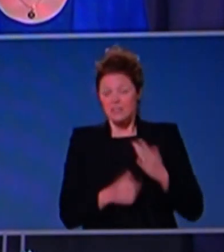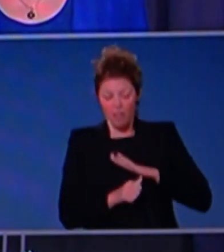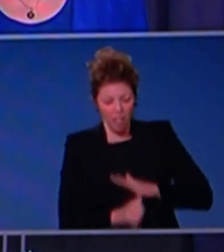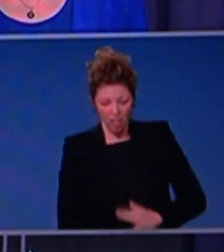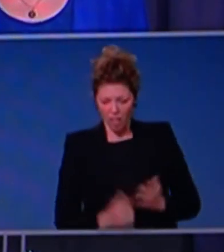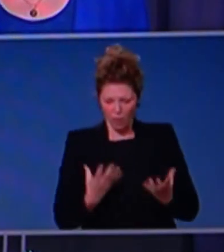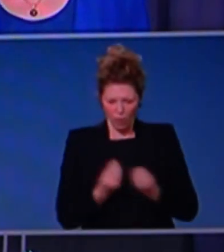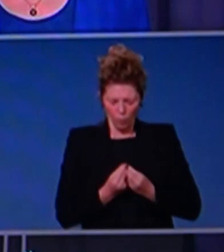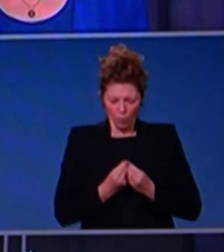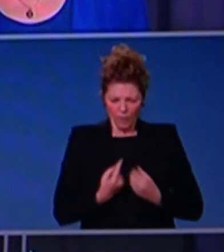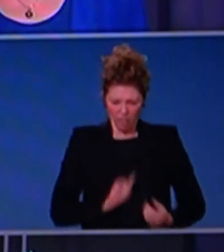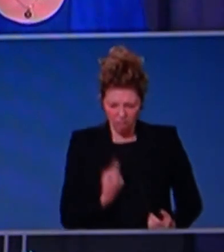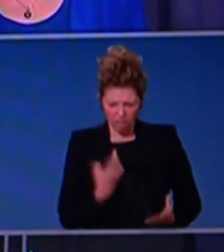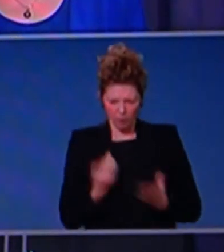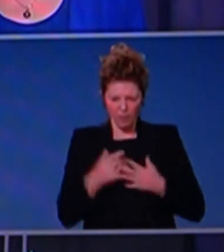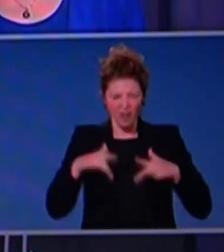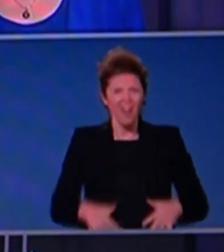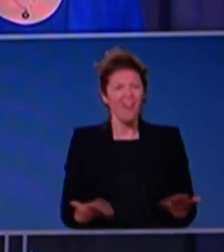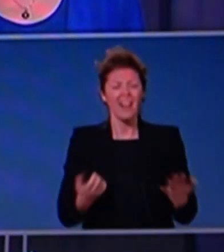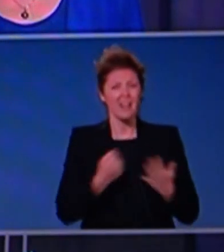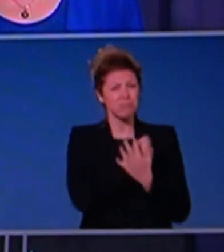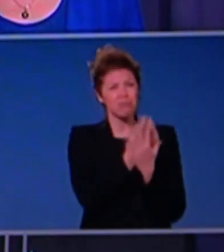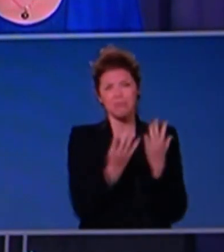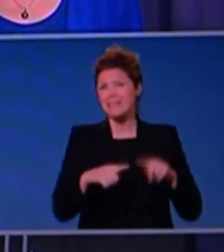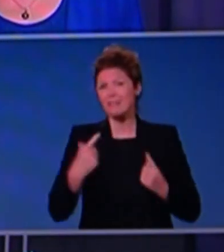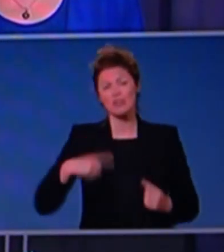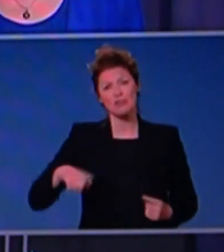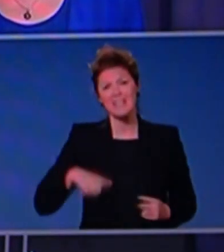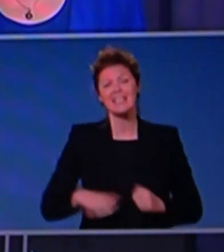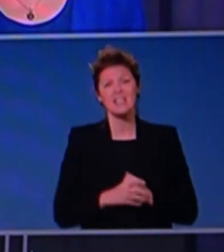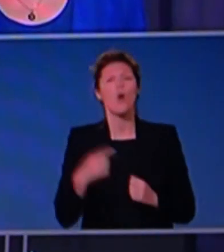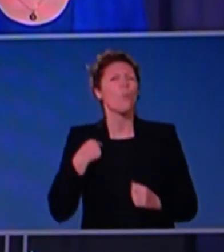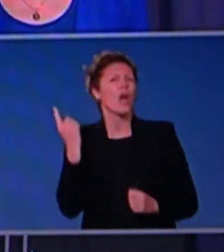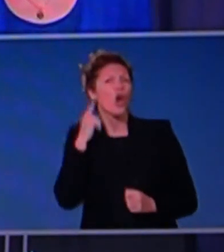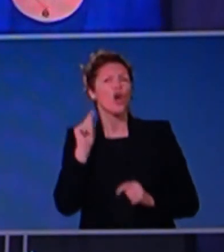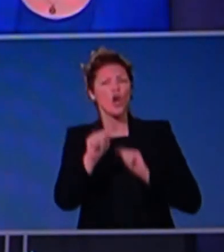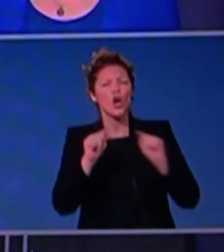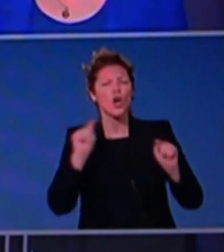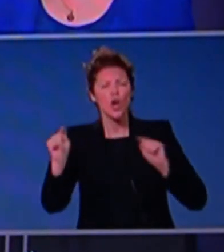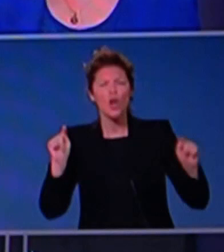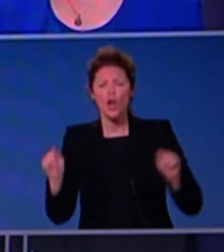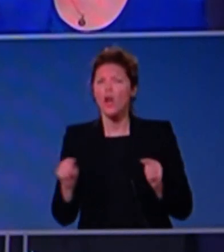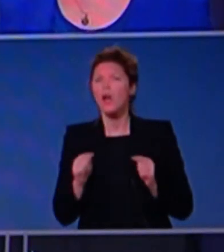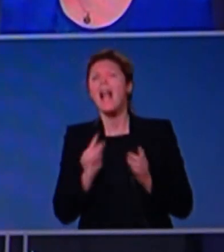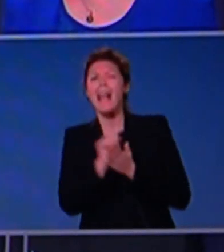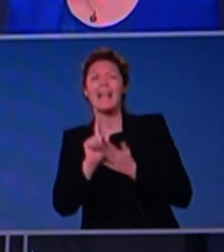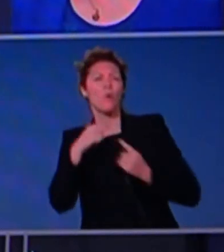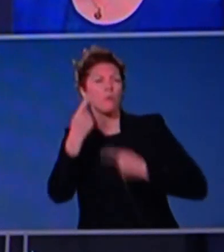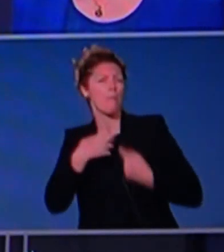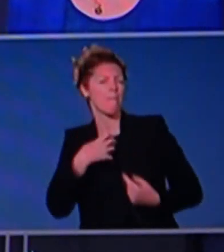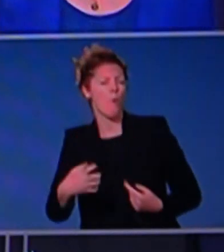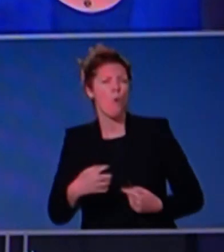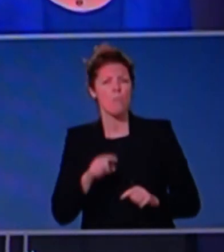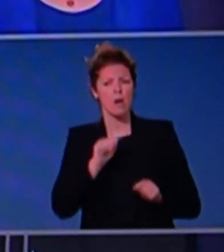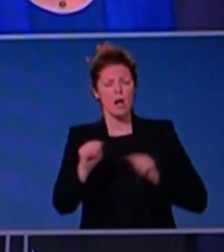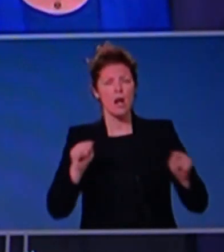feeling. We're also hearing, and this is an anecdotal, but I think we're hearing in something I will note later, that people are